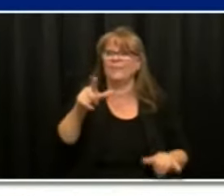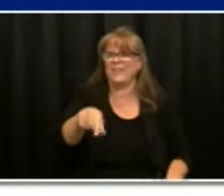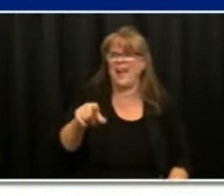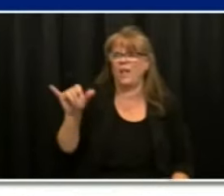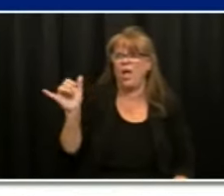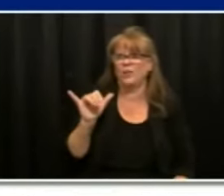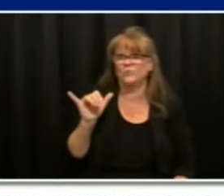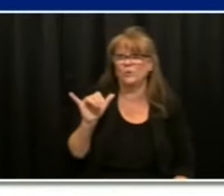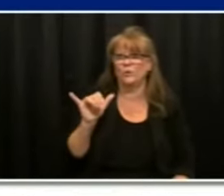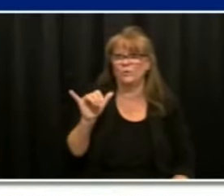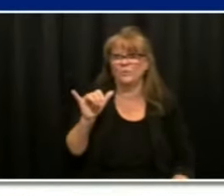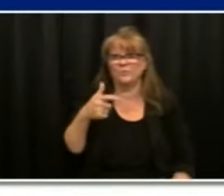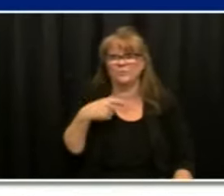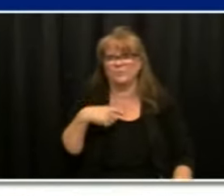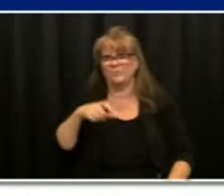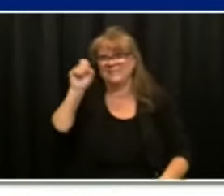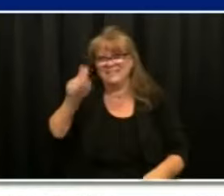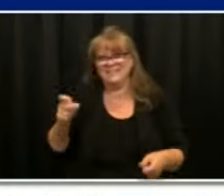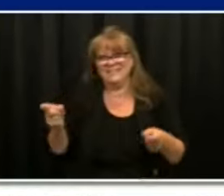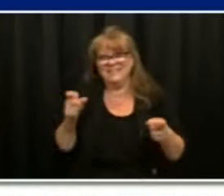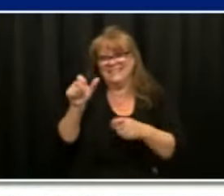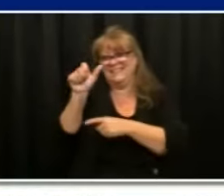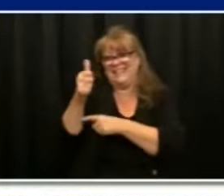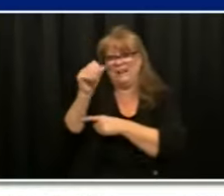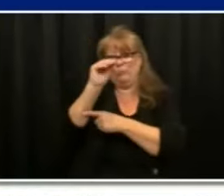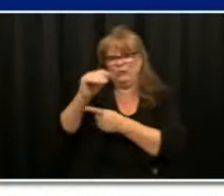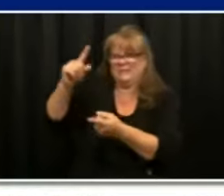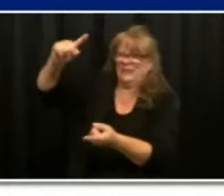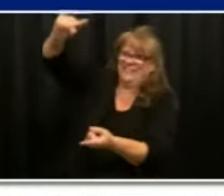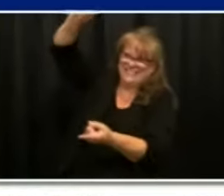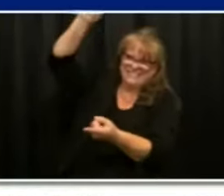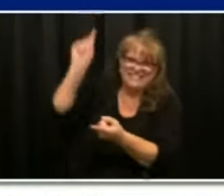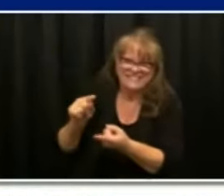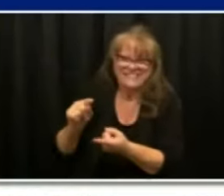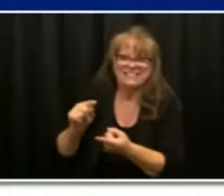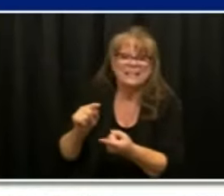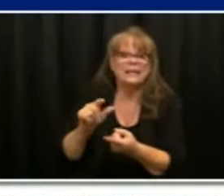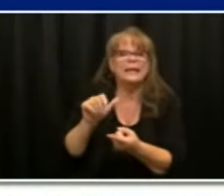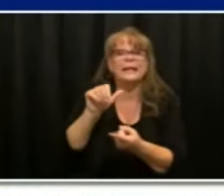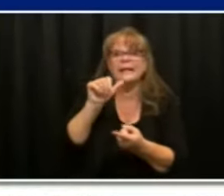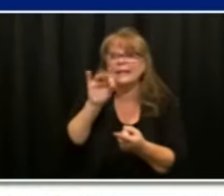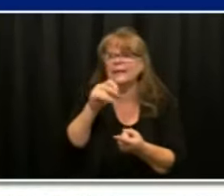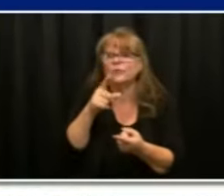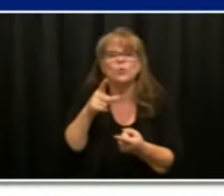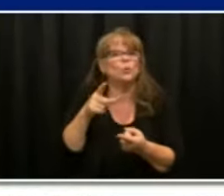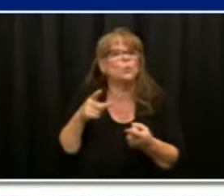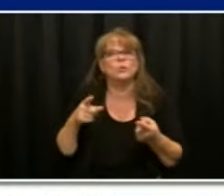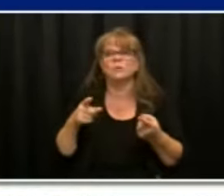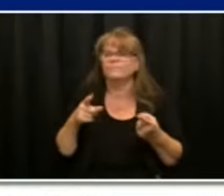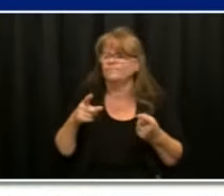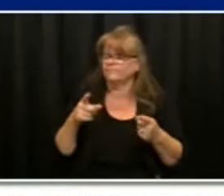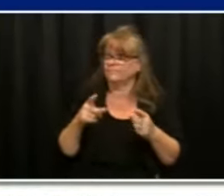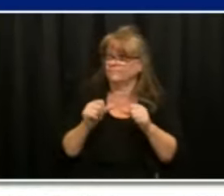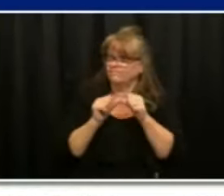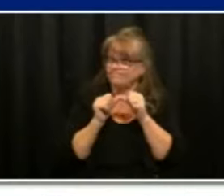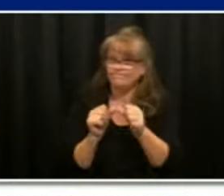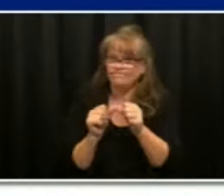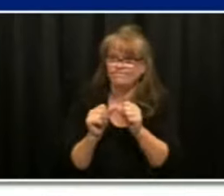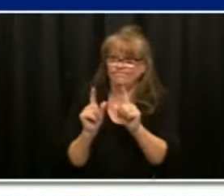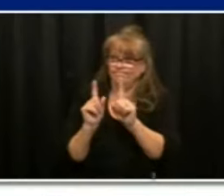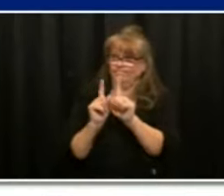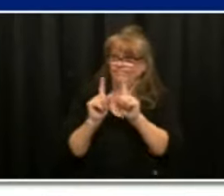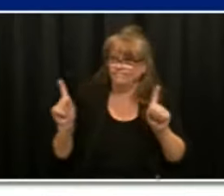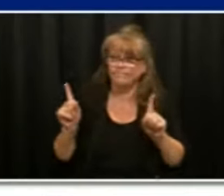might occur if physical distancing decreases around the holidays. Those physical distancing decreases of 10%